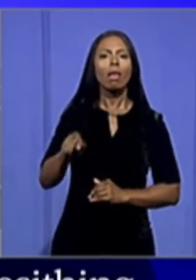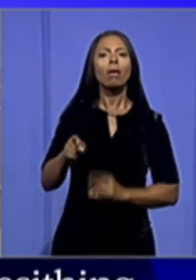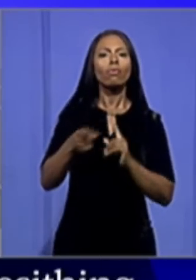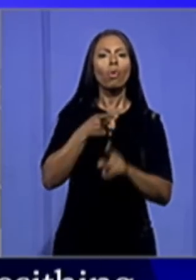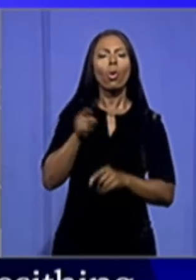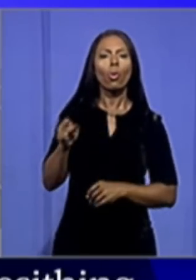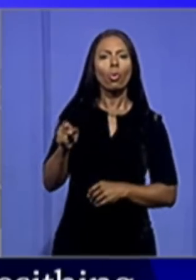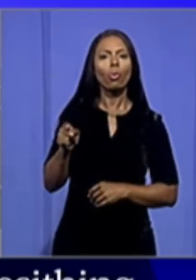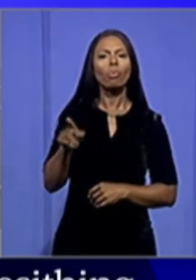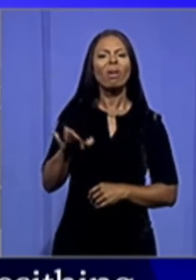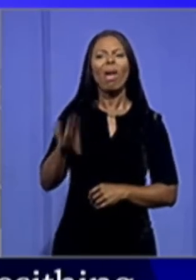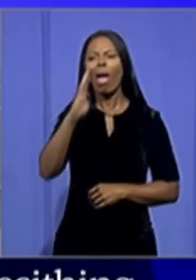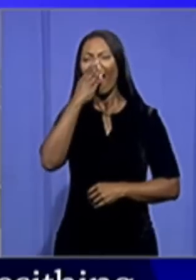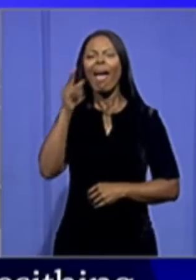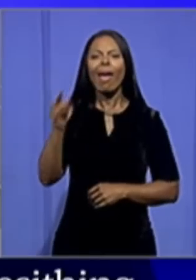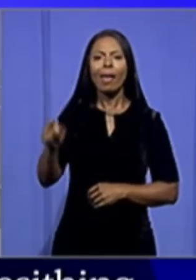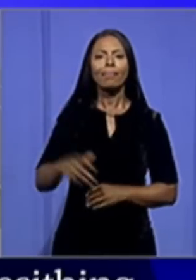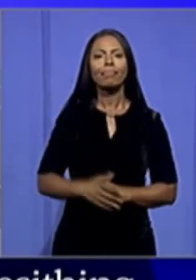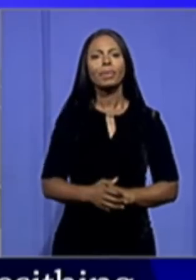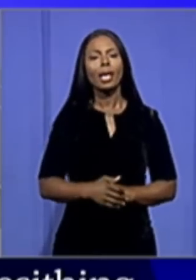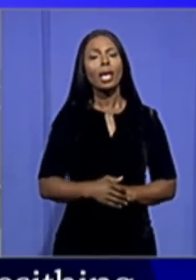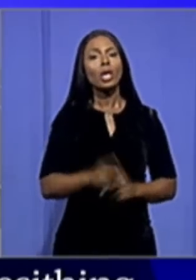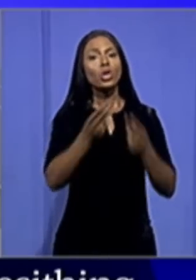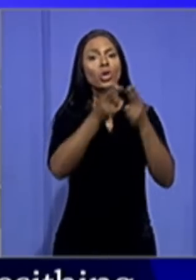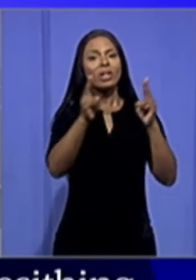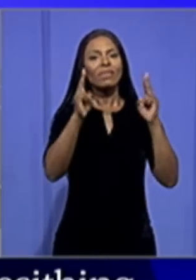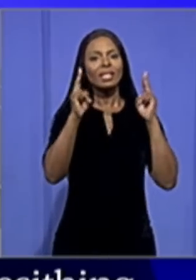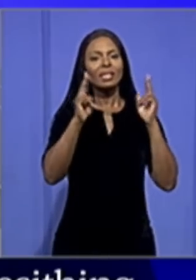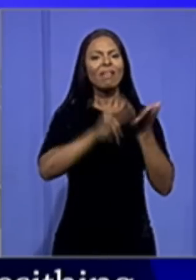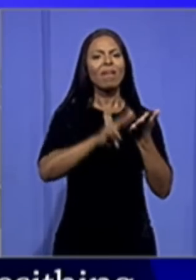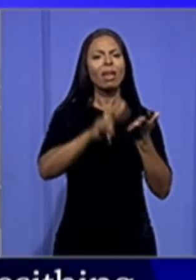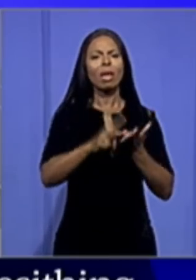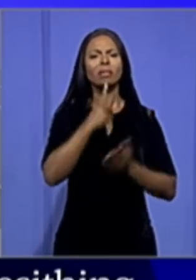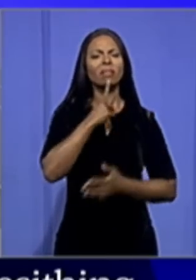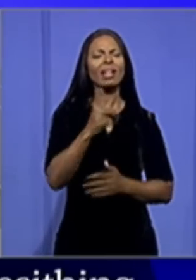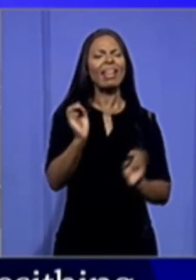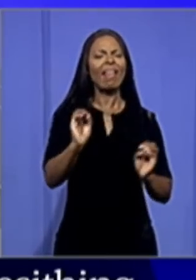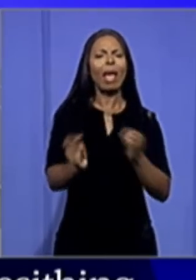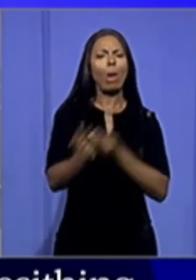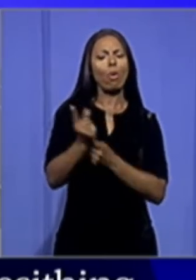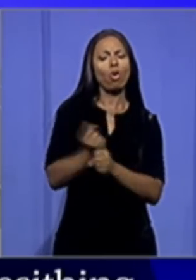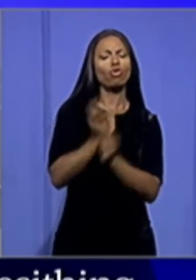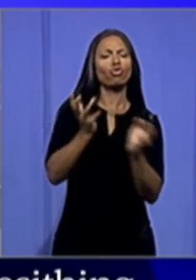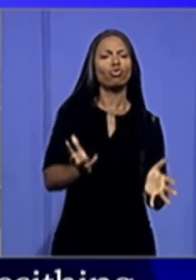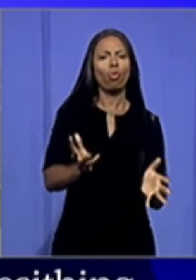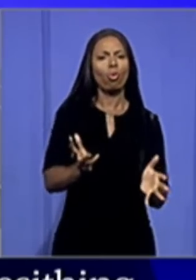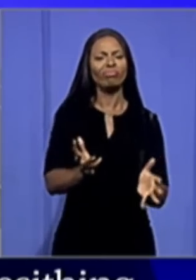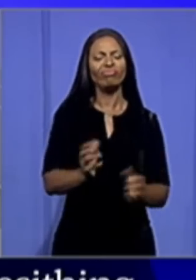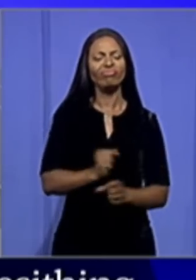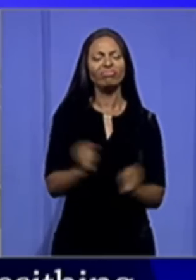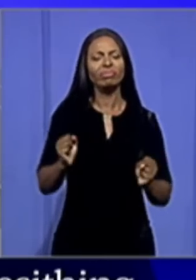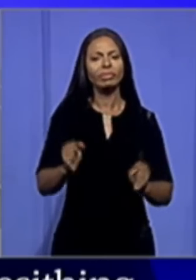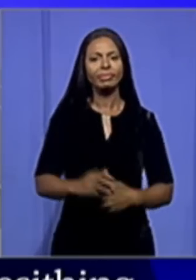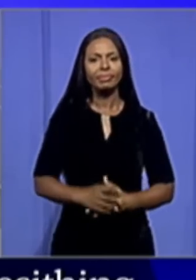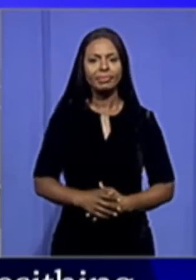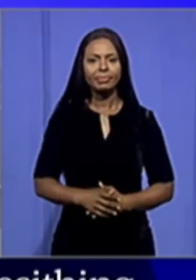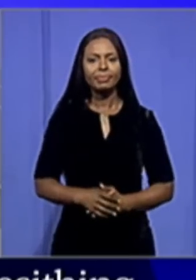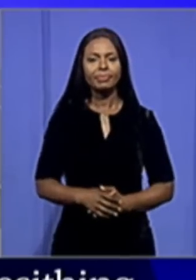digongwana. Ge e le University ya Venda e re ga se a itemogela ditiragalo tša go jabetšwa ga